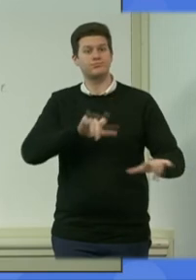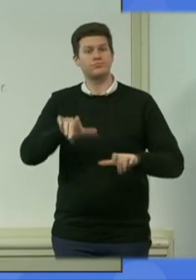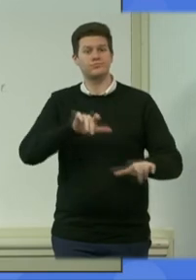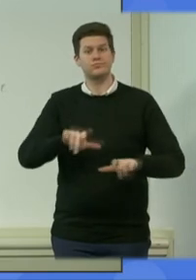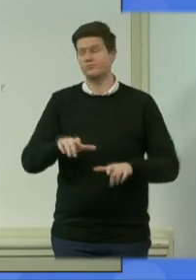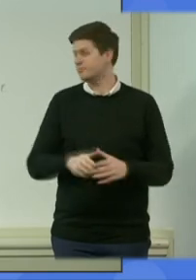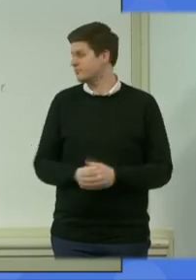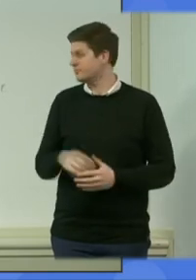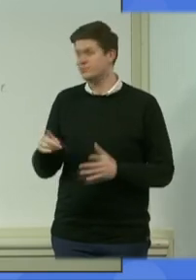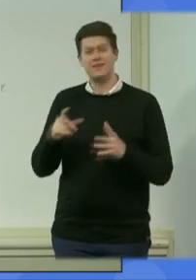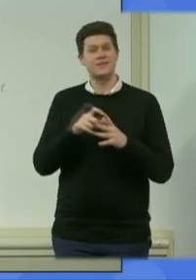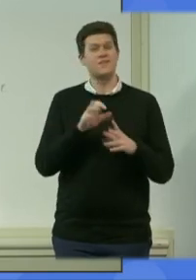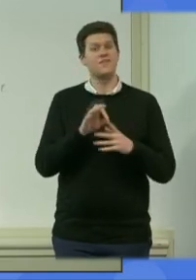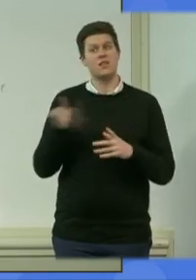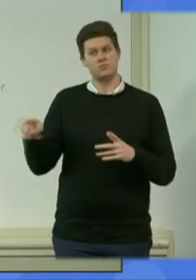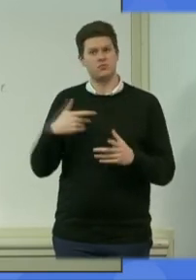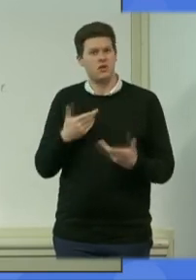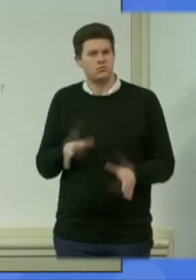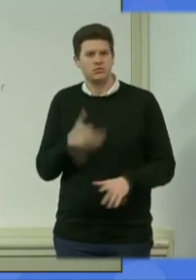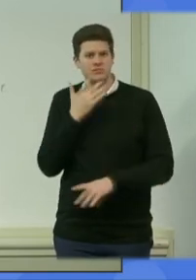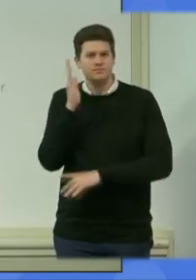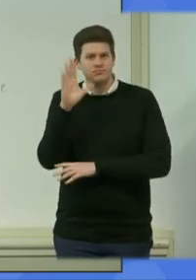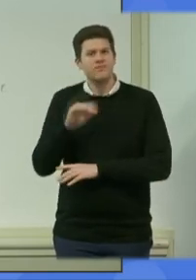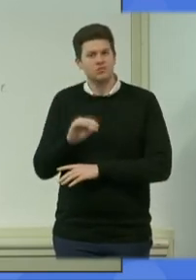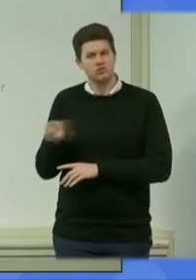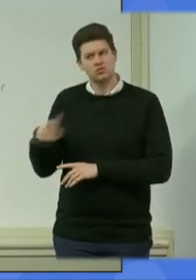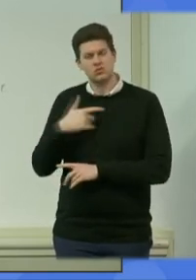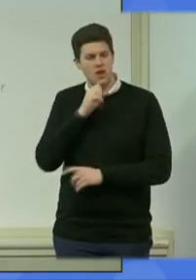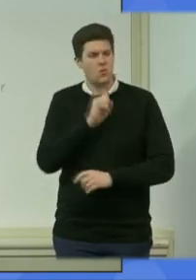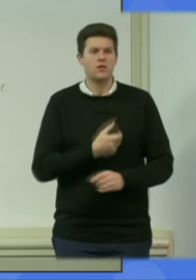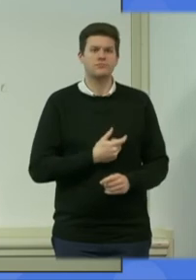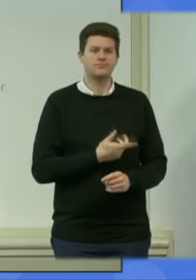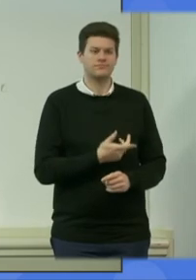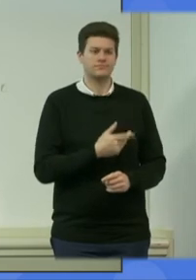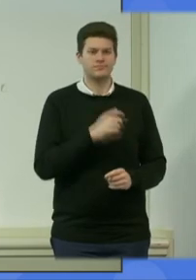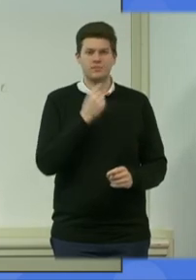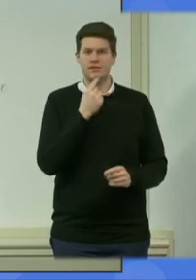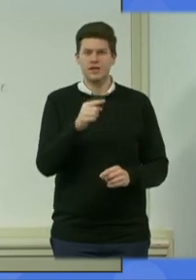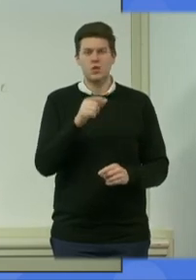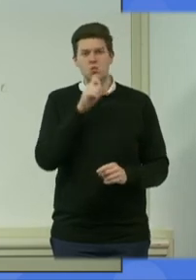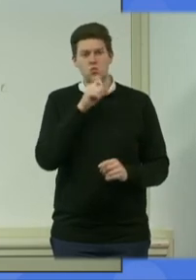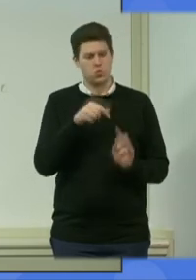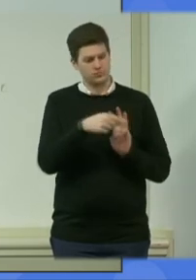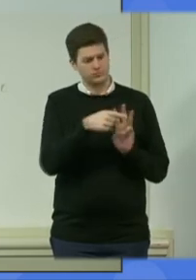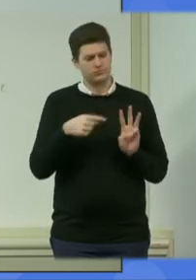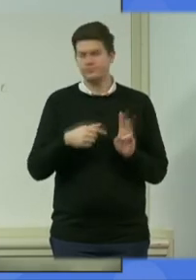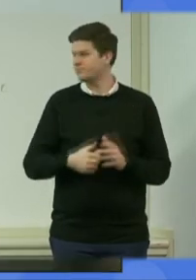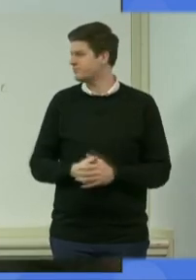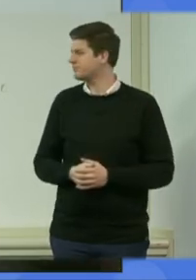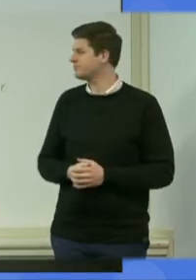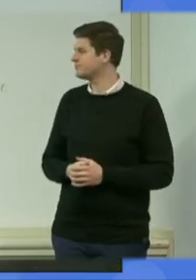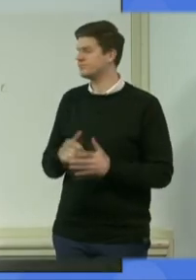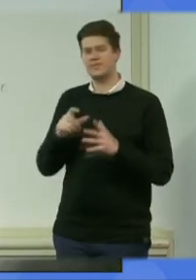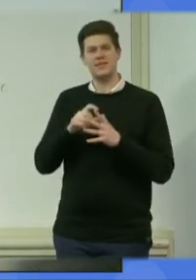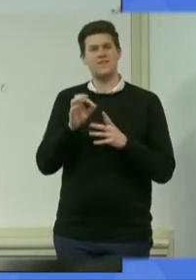heard from a moment ago, is going to introduce each speaker in turn and let you know when you have a chance to reflect between the sessions. But otherwise, I'll be handing over to David